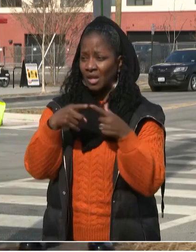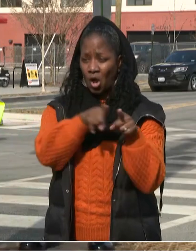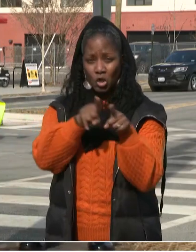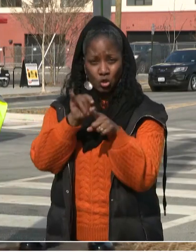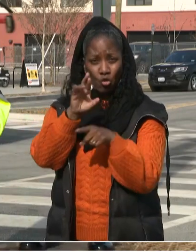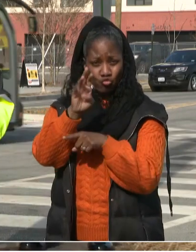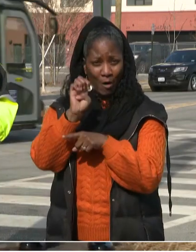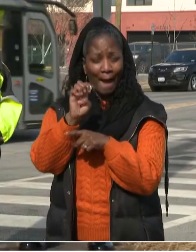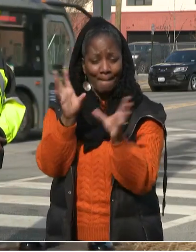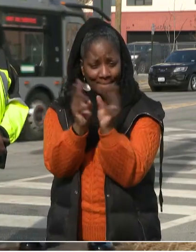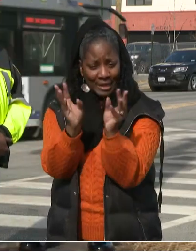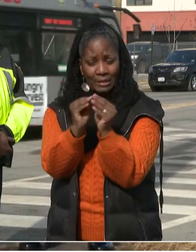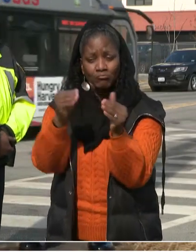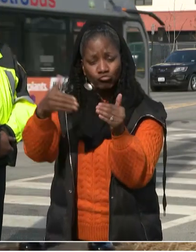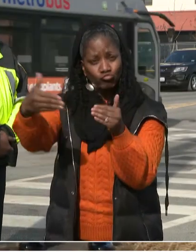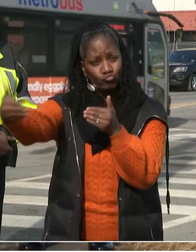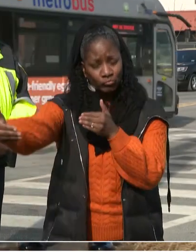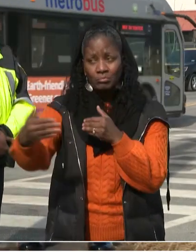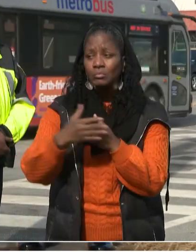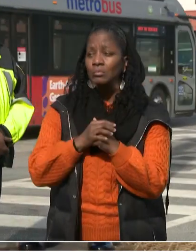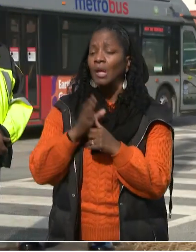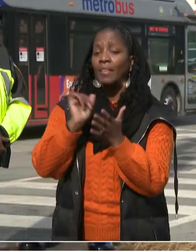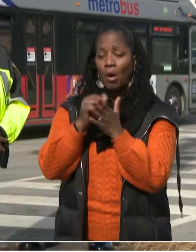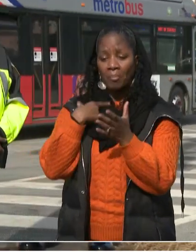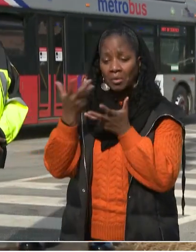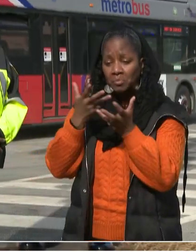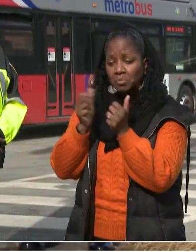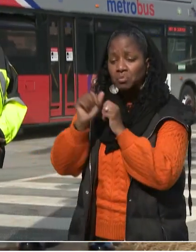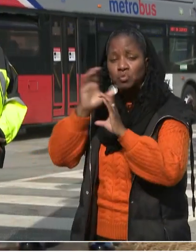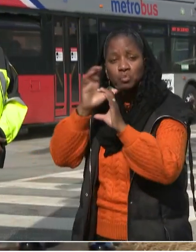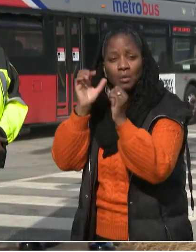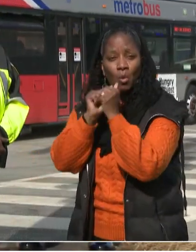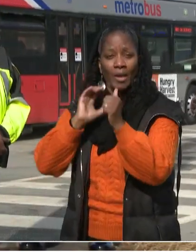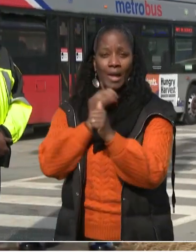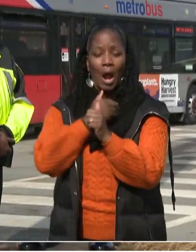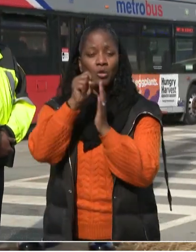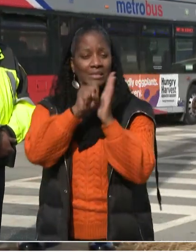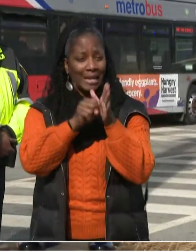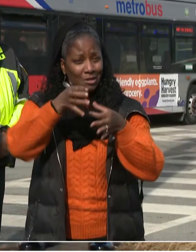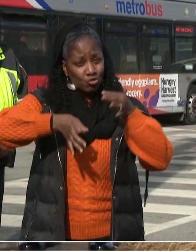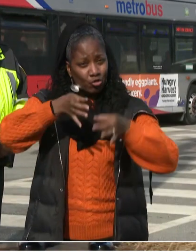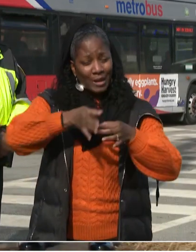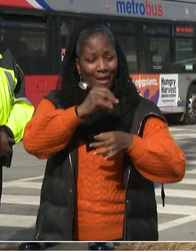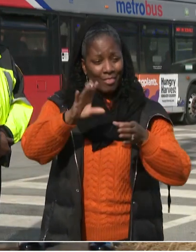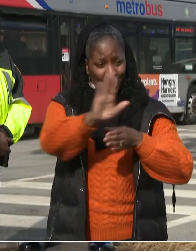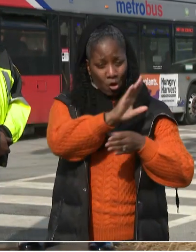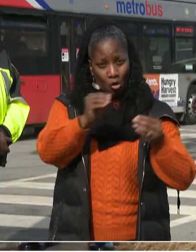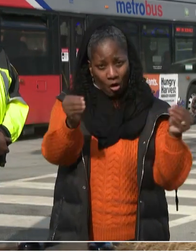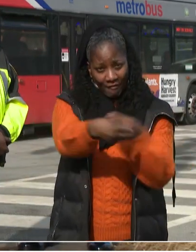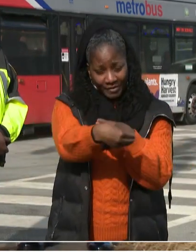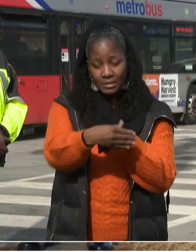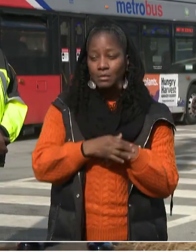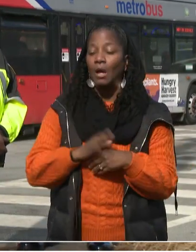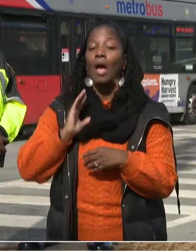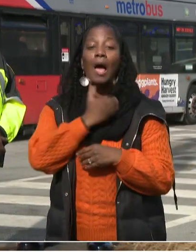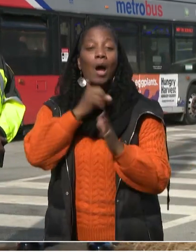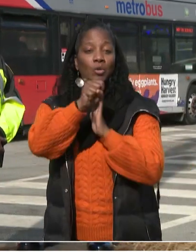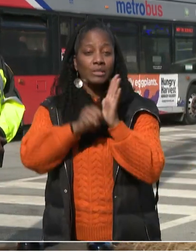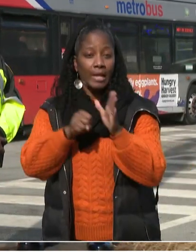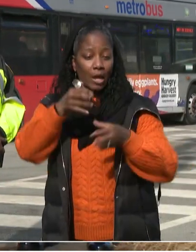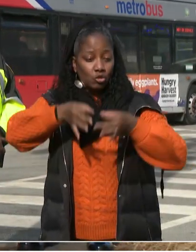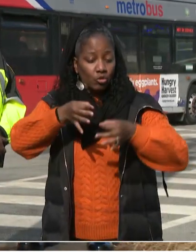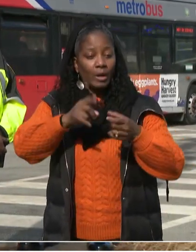meetings that do involve the state's attorney. So we've been in communication with the state's attorney and the state's attorney's office. Our state's attorney did form also